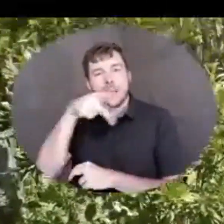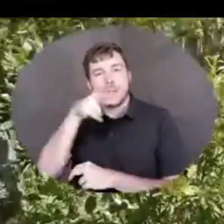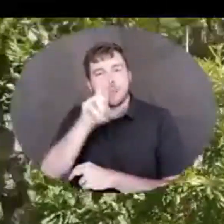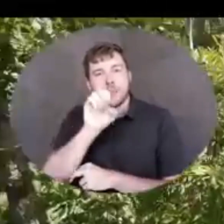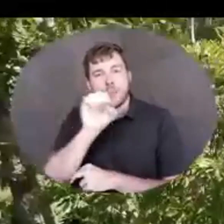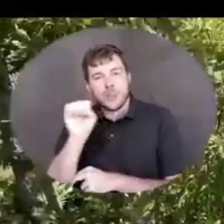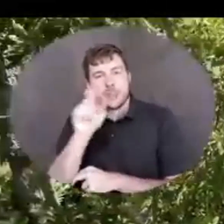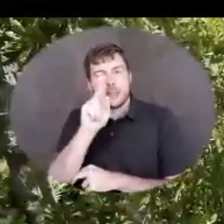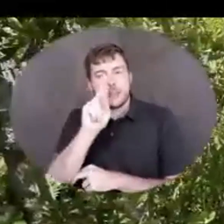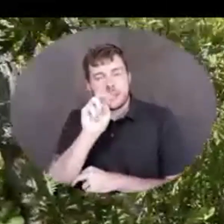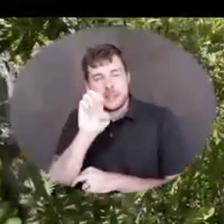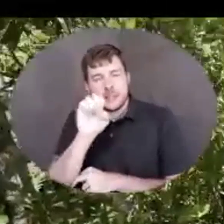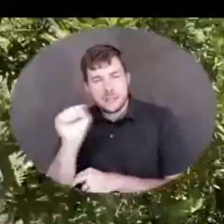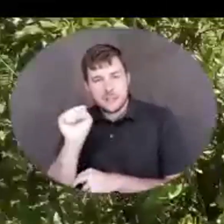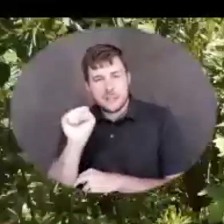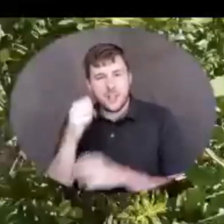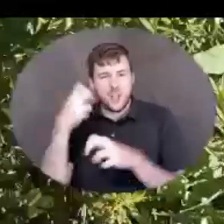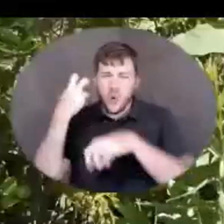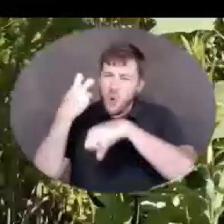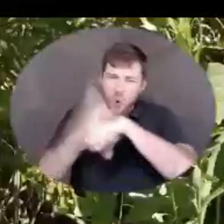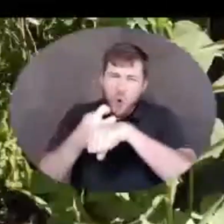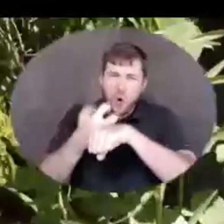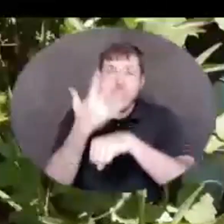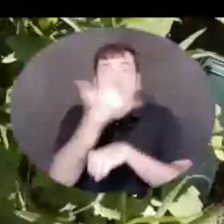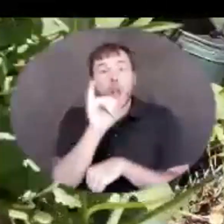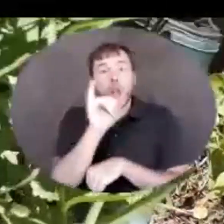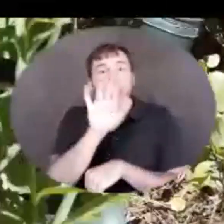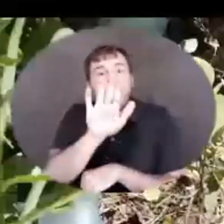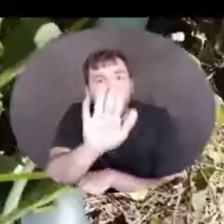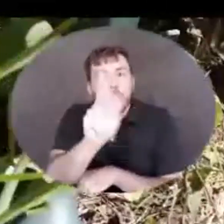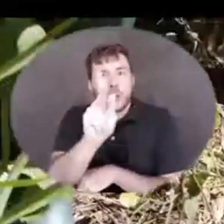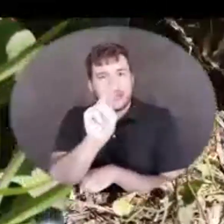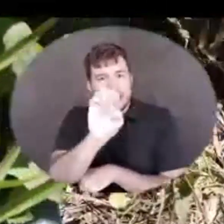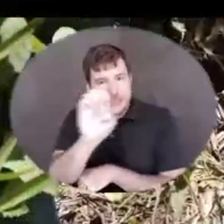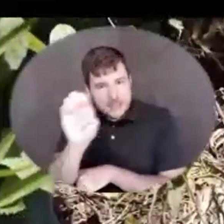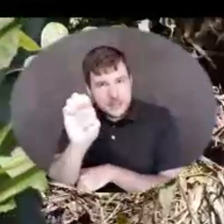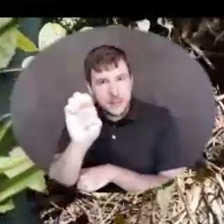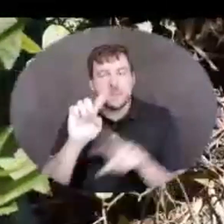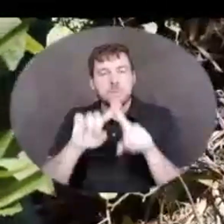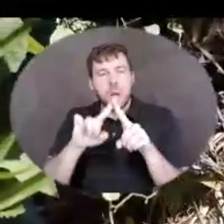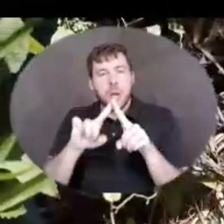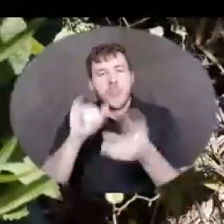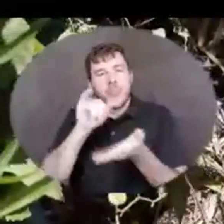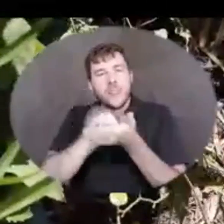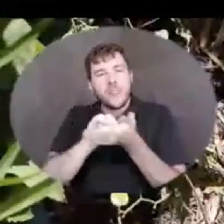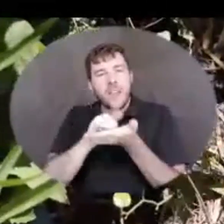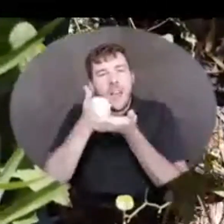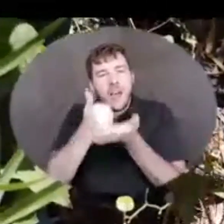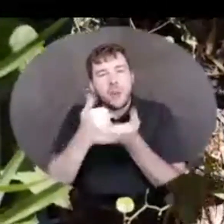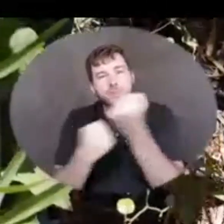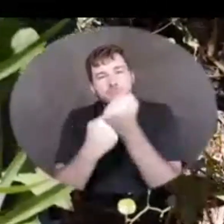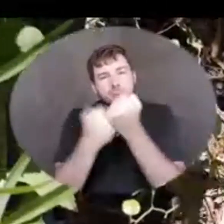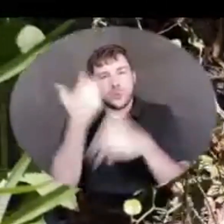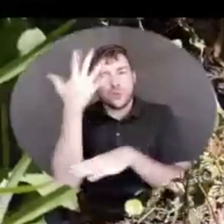knees, and they're very hard, and they kind of look like your knee sticking out of the water here. What these are is a way to stabilize the tree, and see